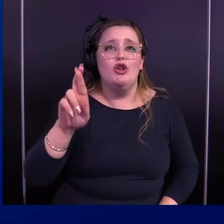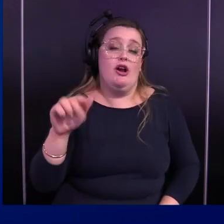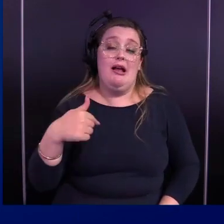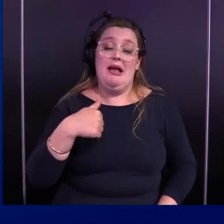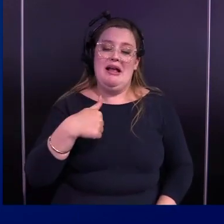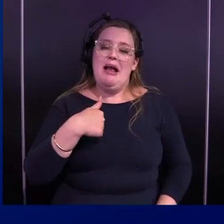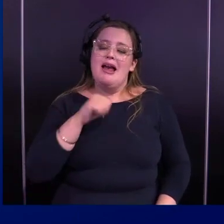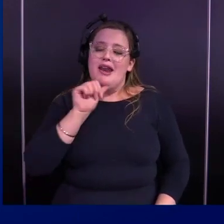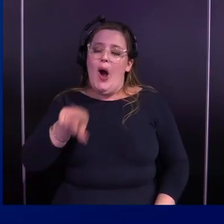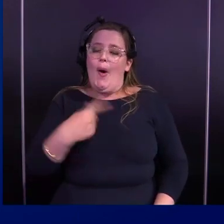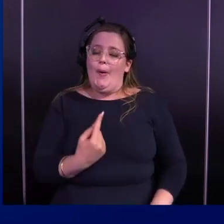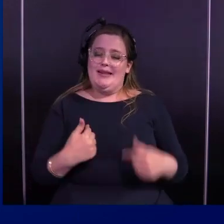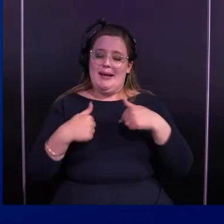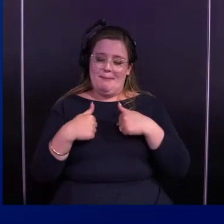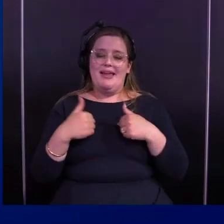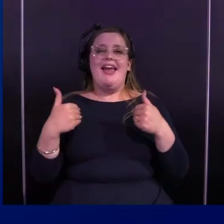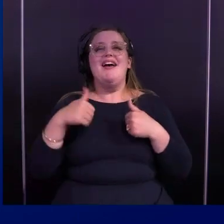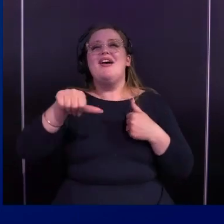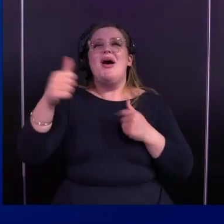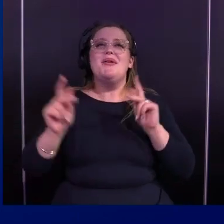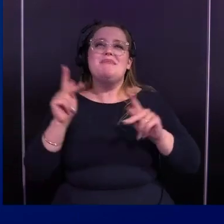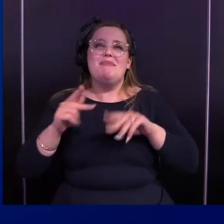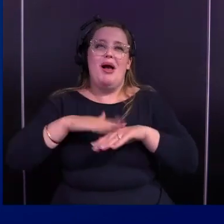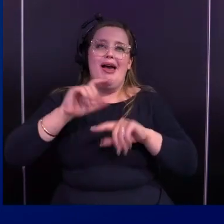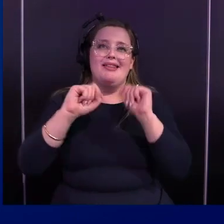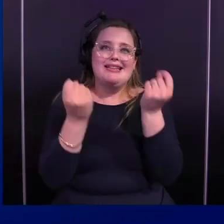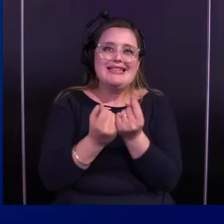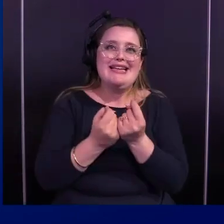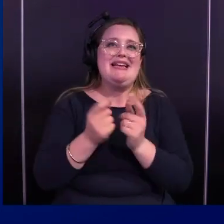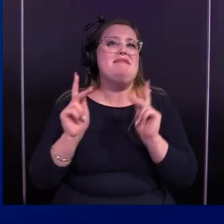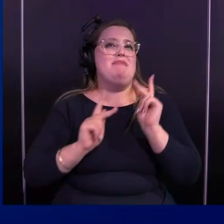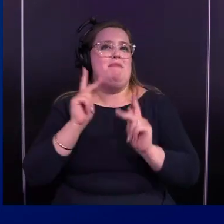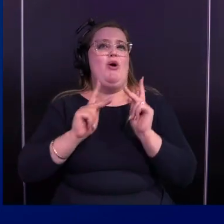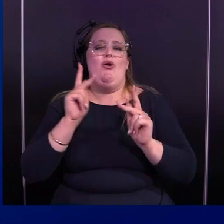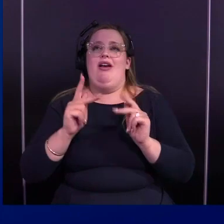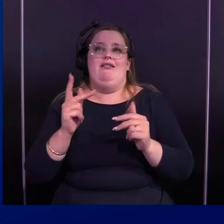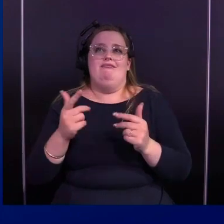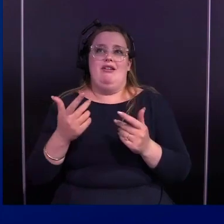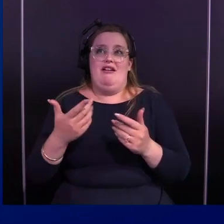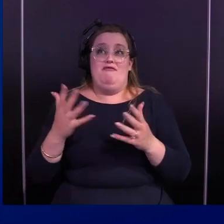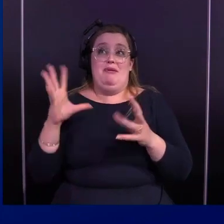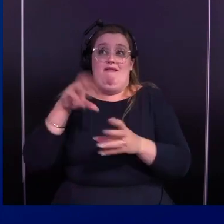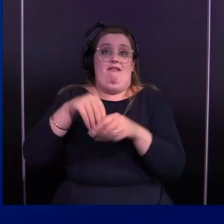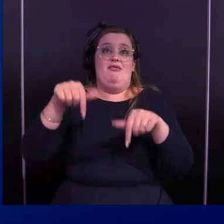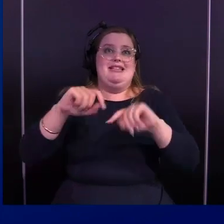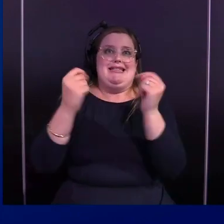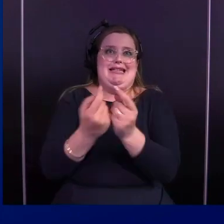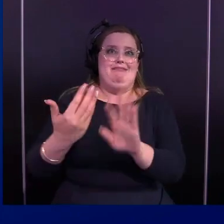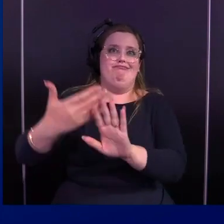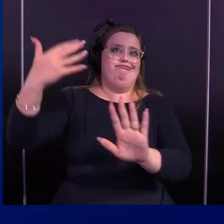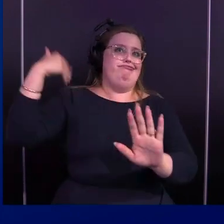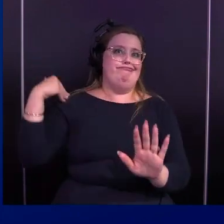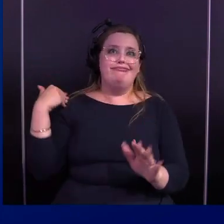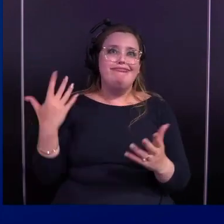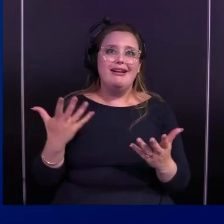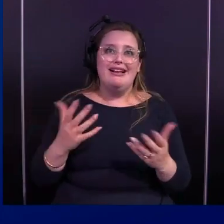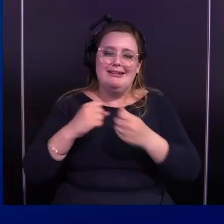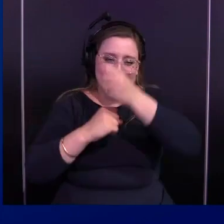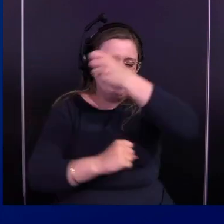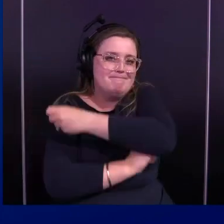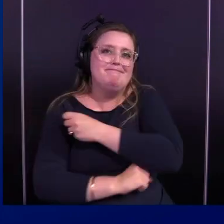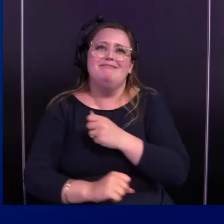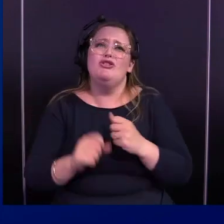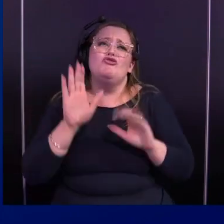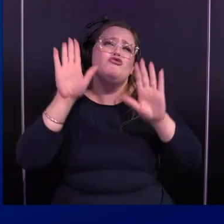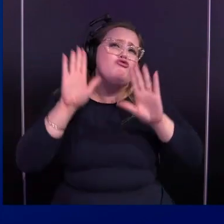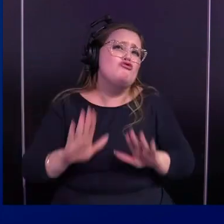We have people that were on the team before us that helped set the foundation, and they did a fantastic job of doing that. And it's a great team to be a